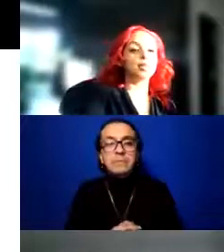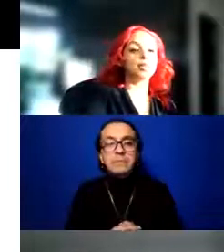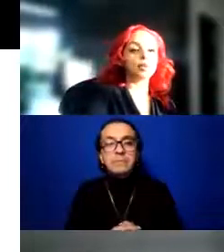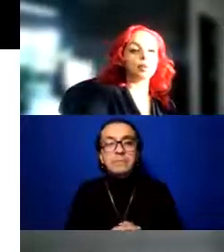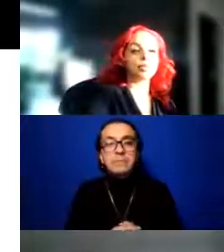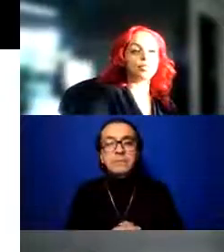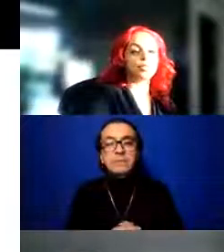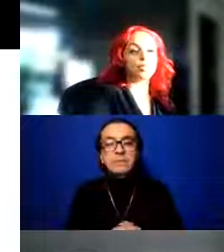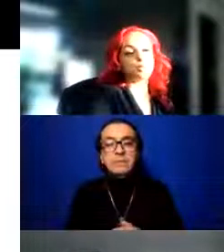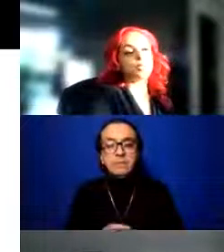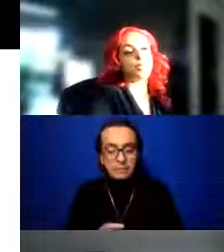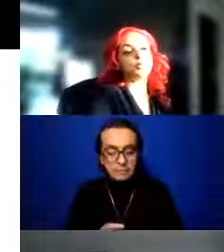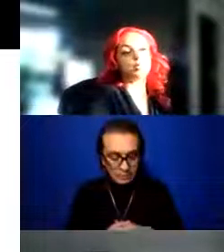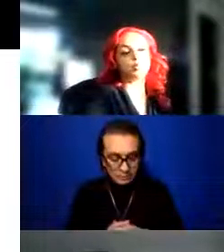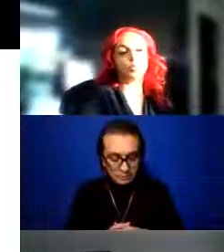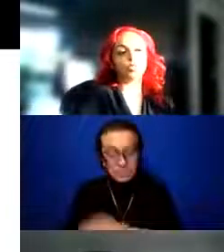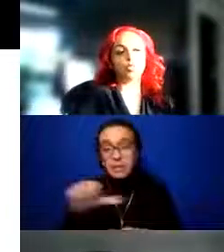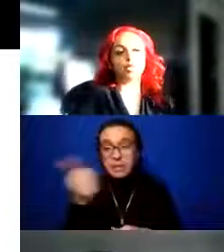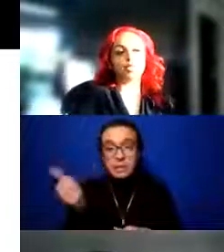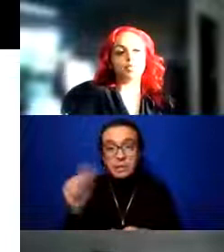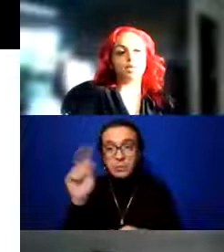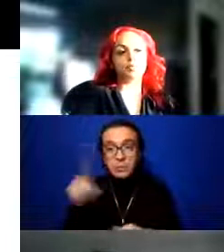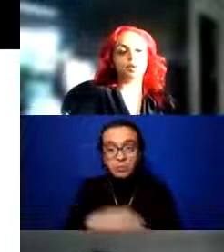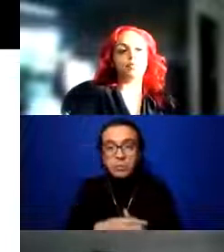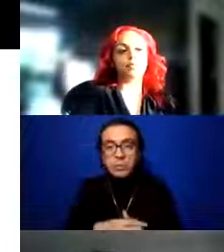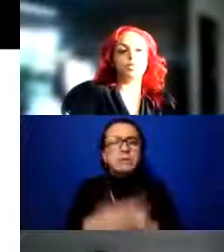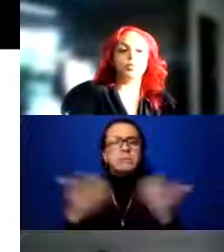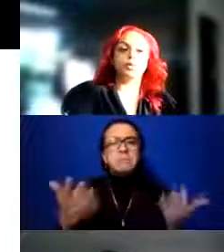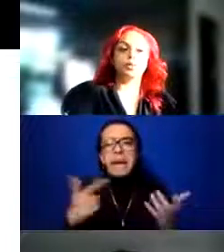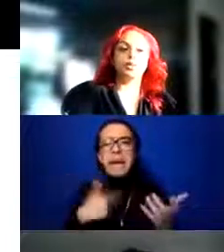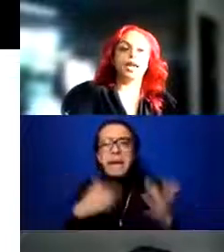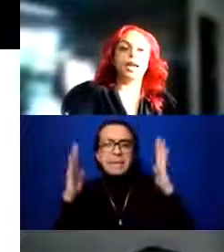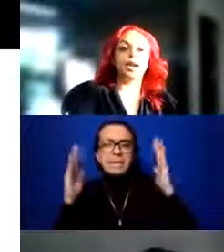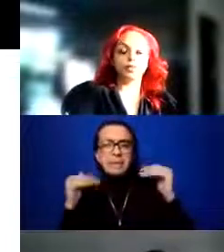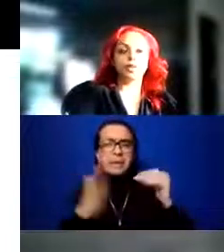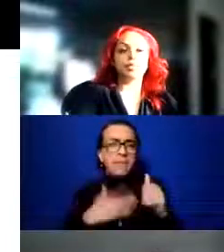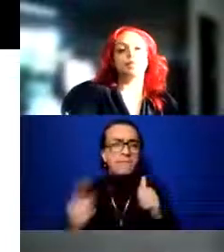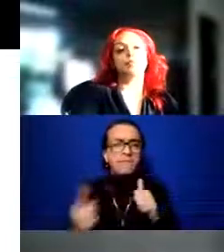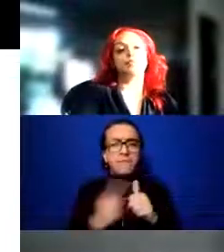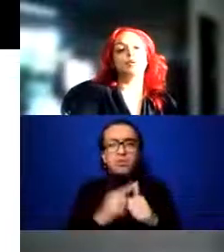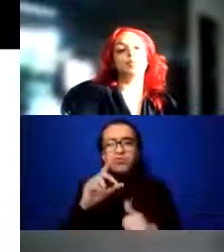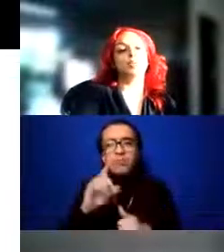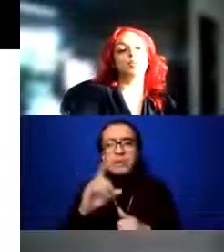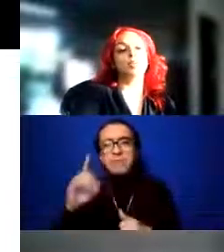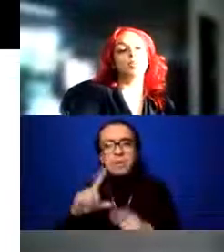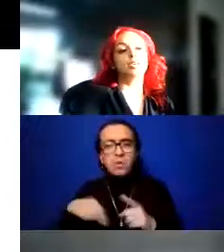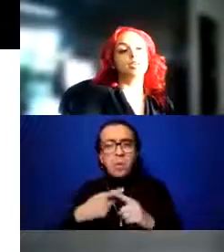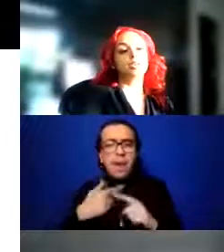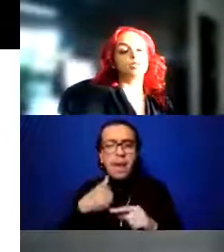And the next one is, when should I expect my first direct deposit after I send the form